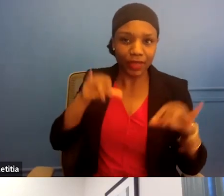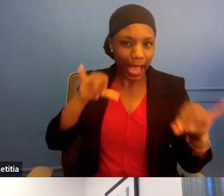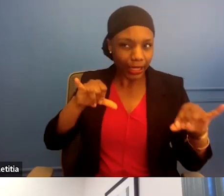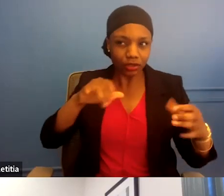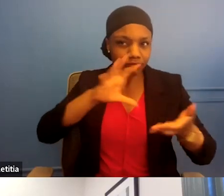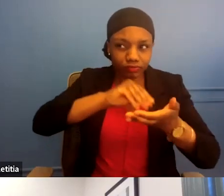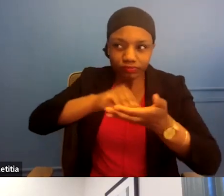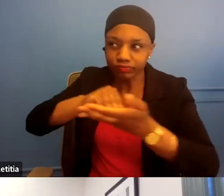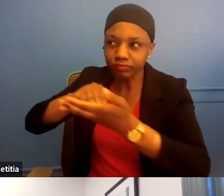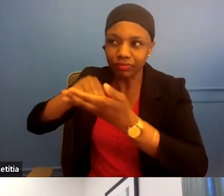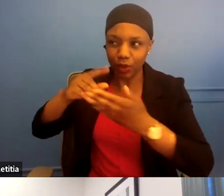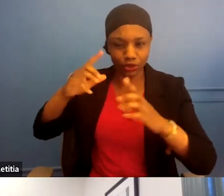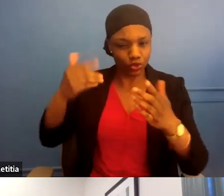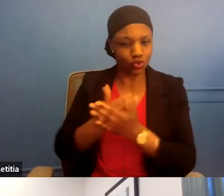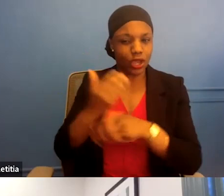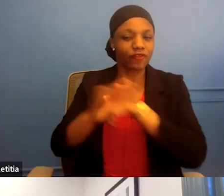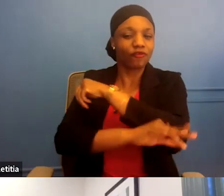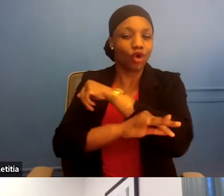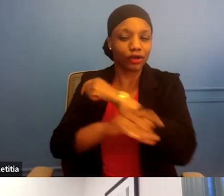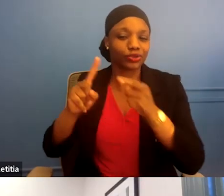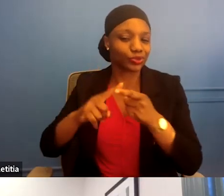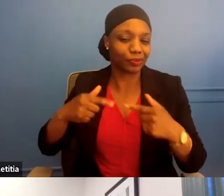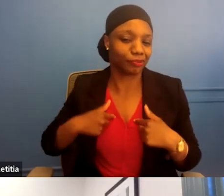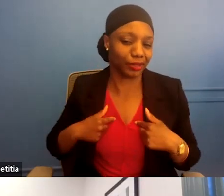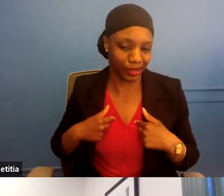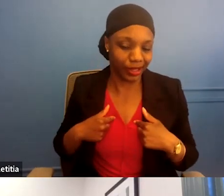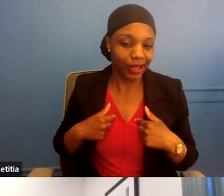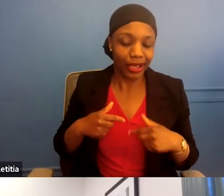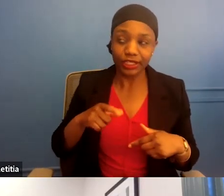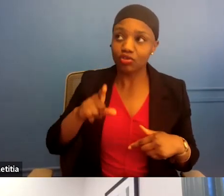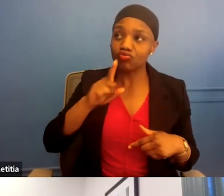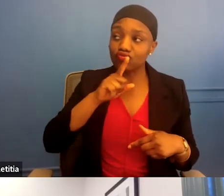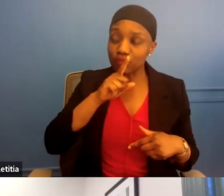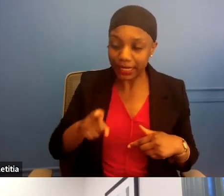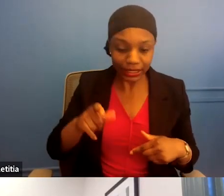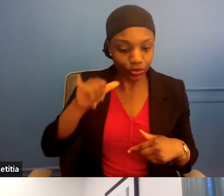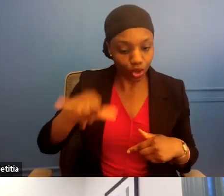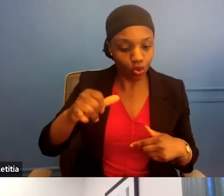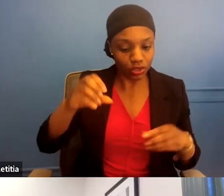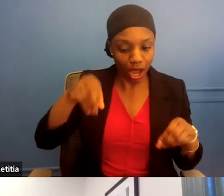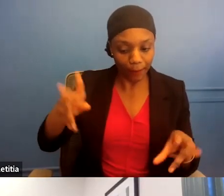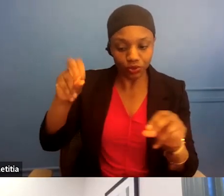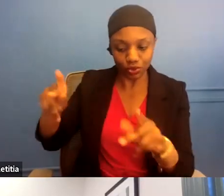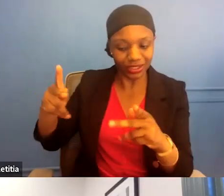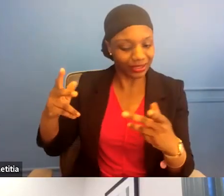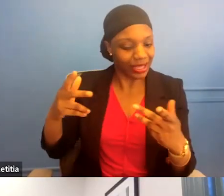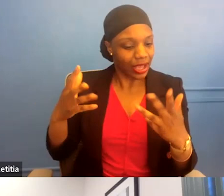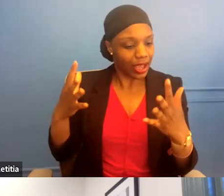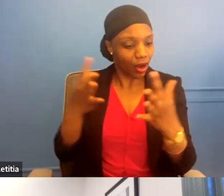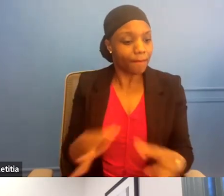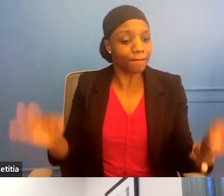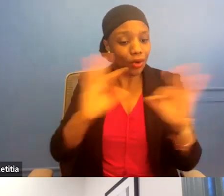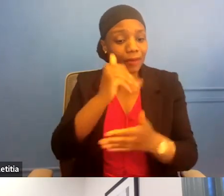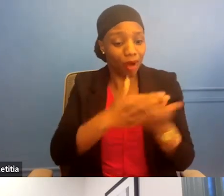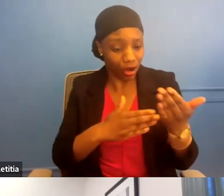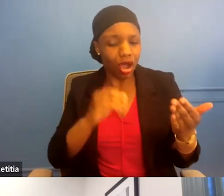things that were foreign to me that I wouldn't be able to do otherwise. It really also is an important part of not just your